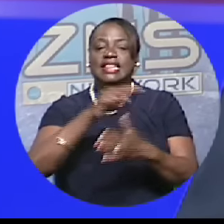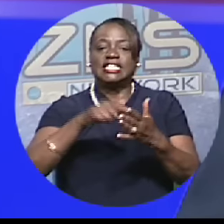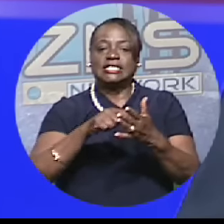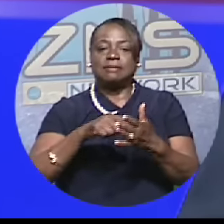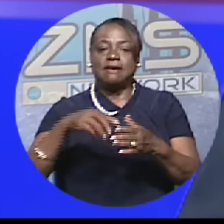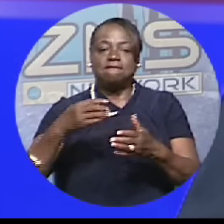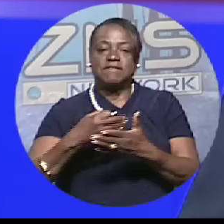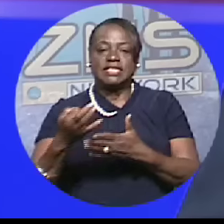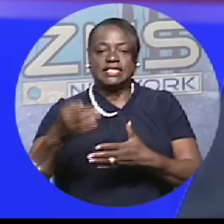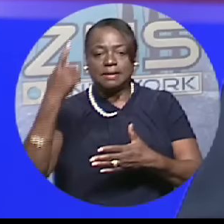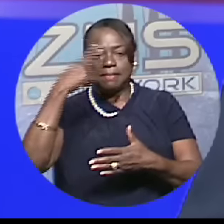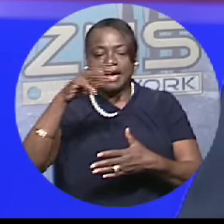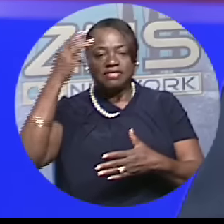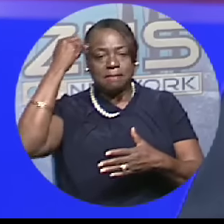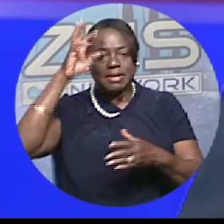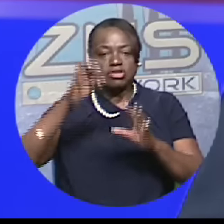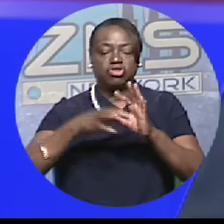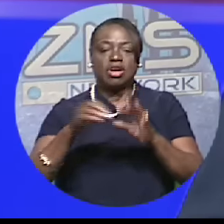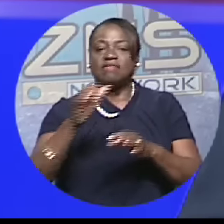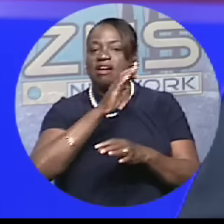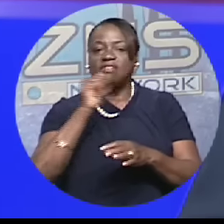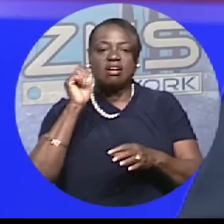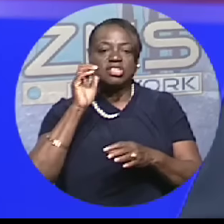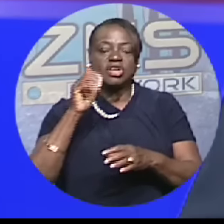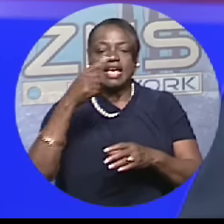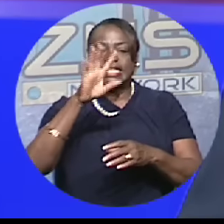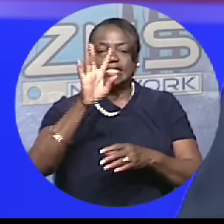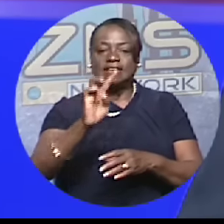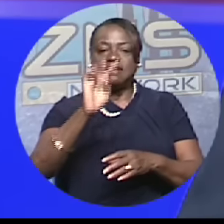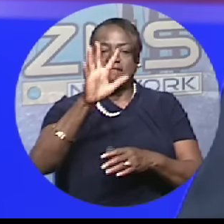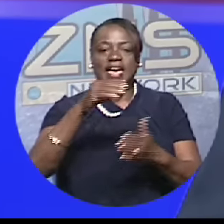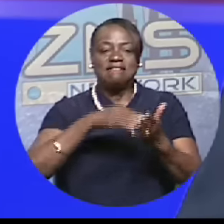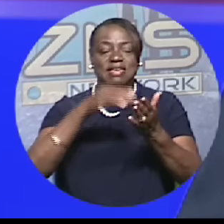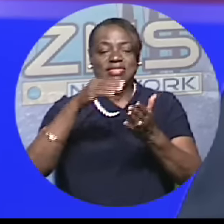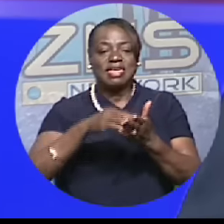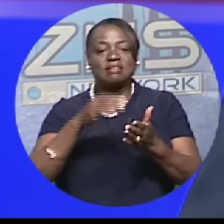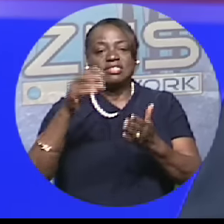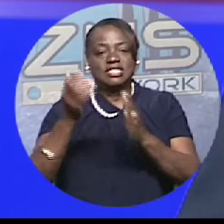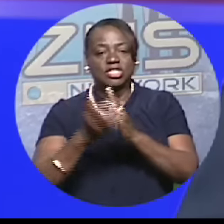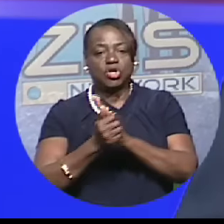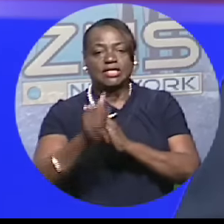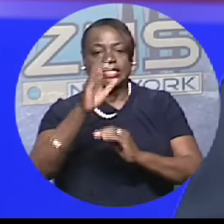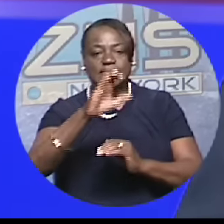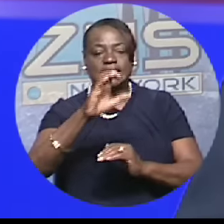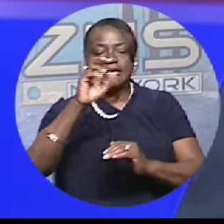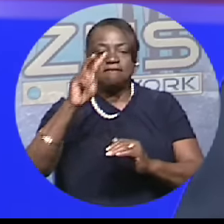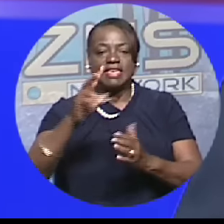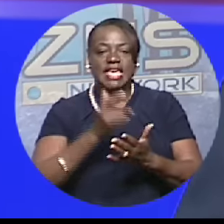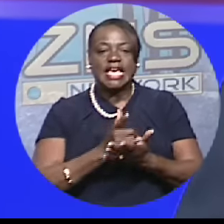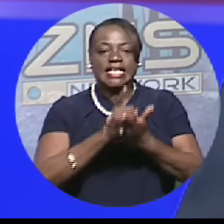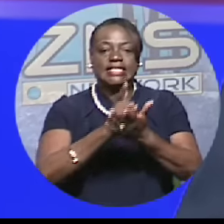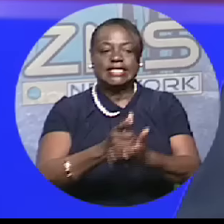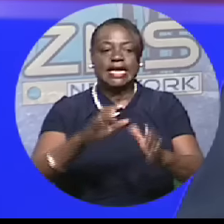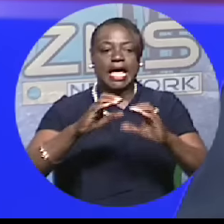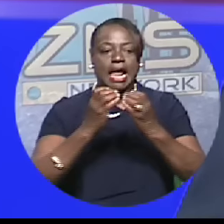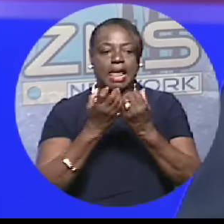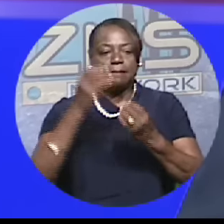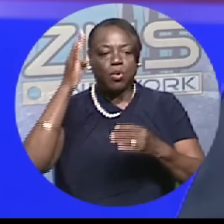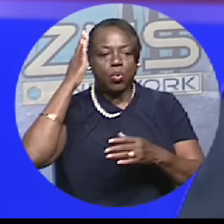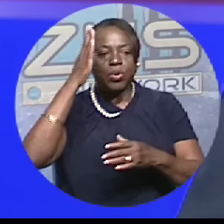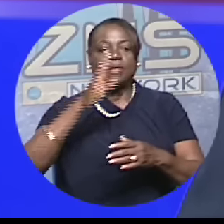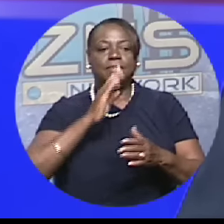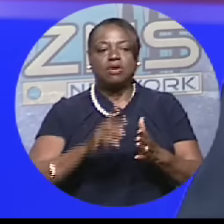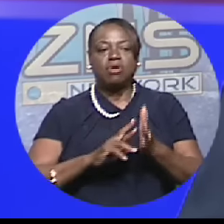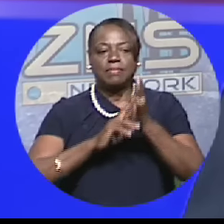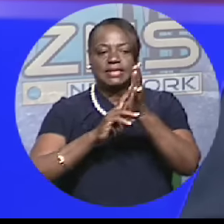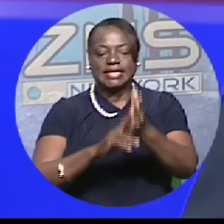Agriculture and Marine Resources at a cost of $75,000. The C.V. Bethel Sailing Club will be represented at the regatta. Mrs. Desiree